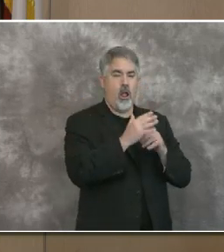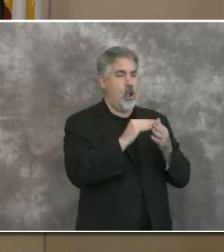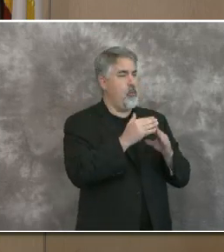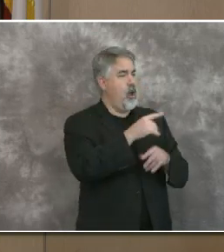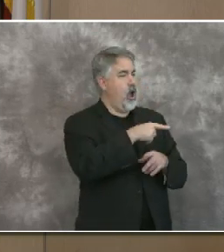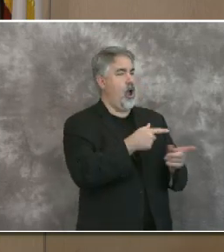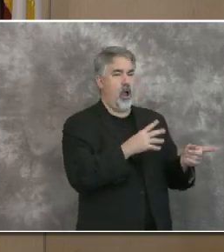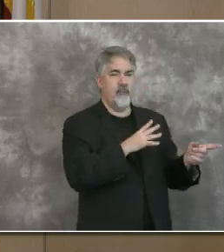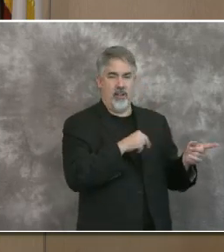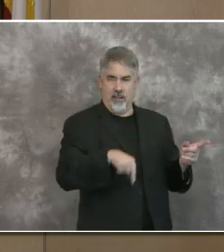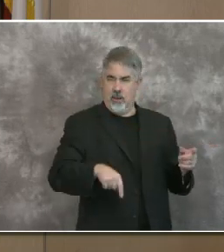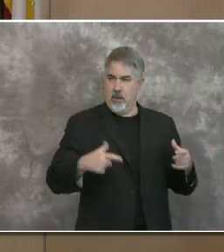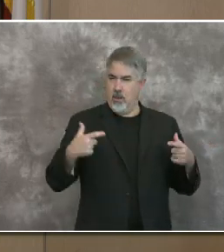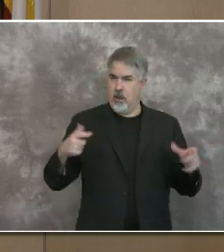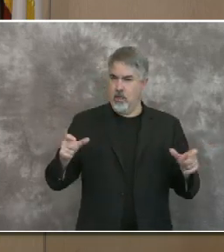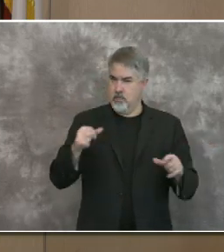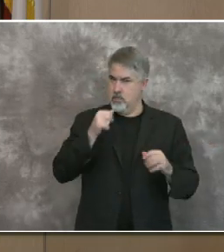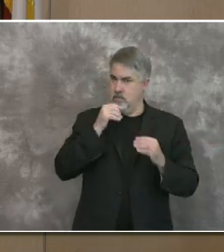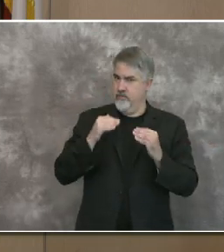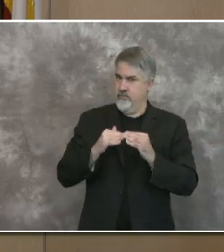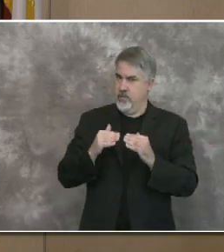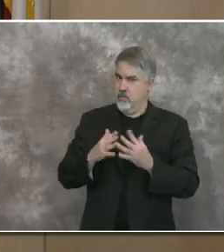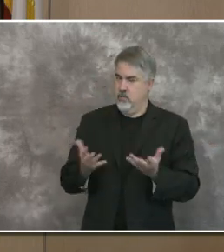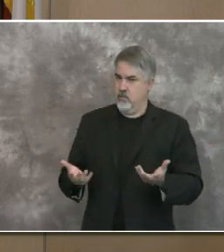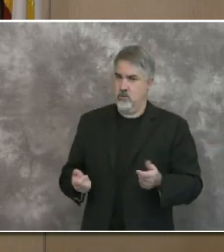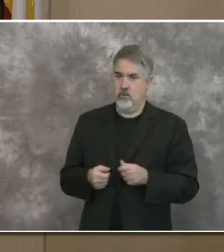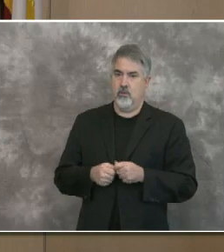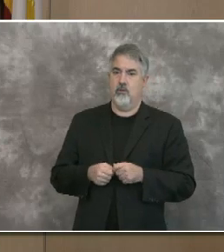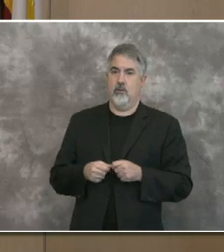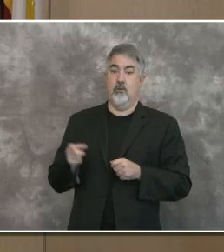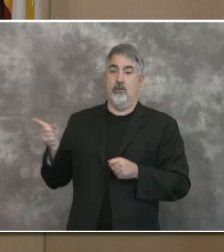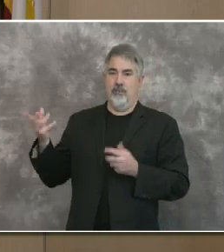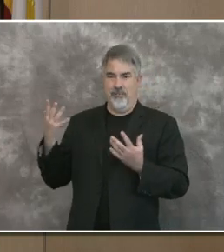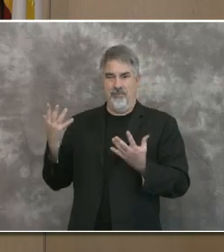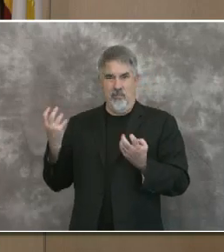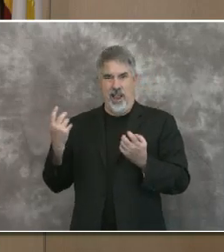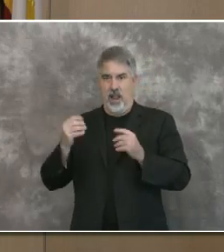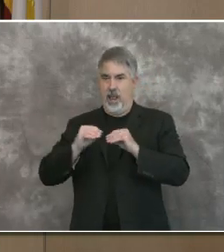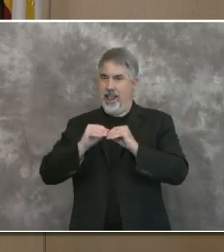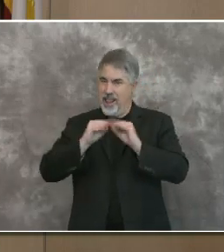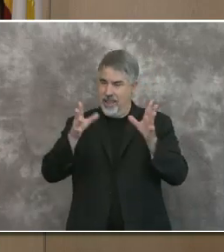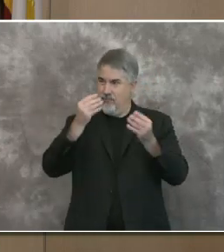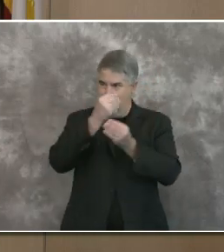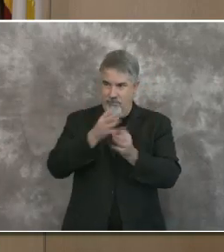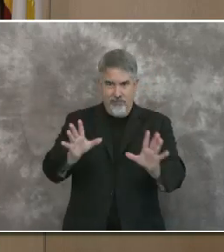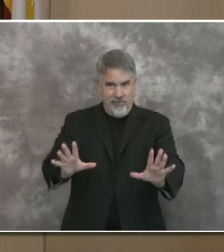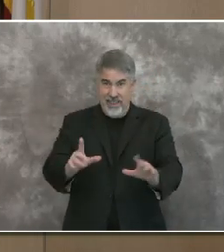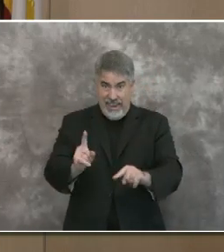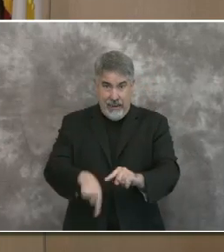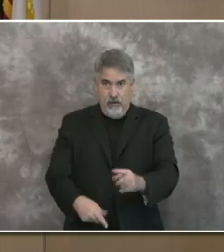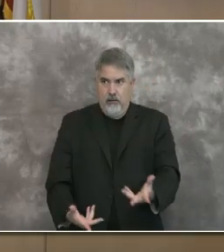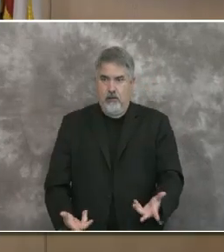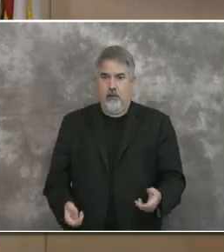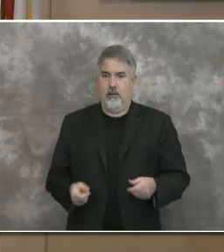So just want everybody to be very, very clear on that. Thank you. Dr. Wooten.